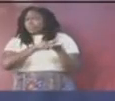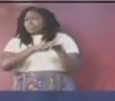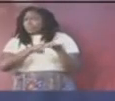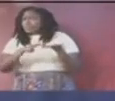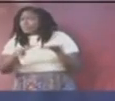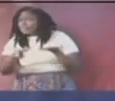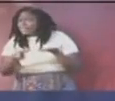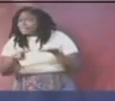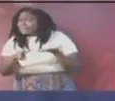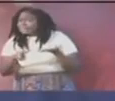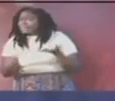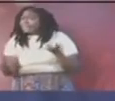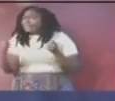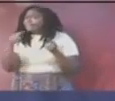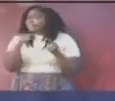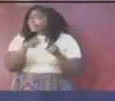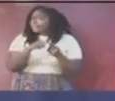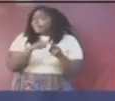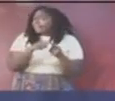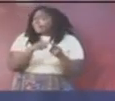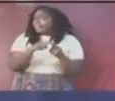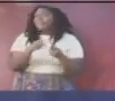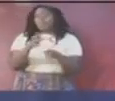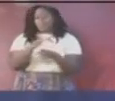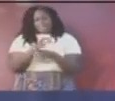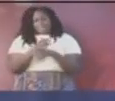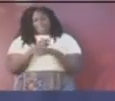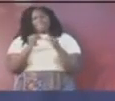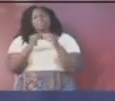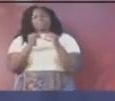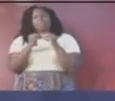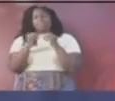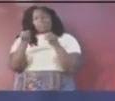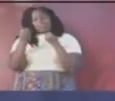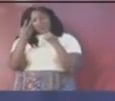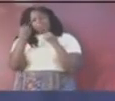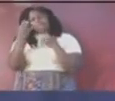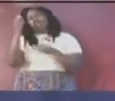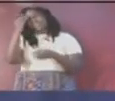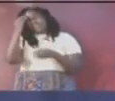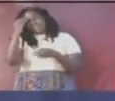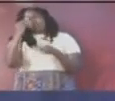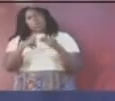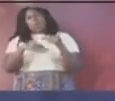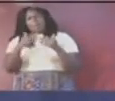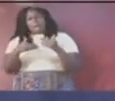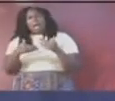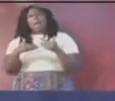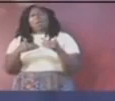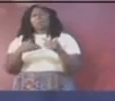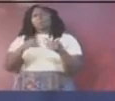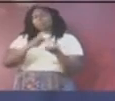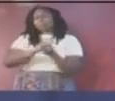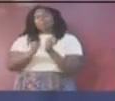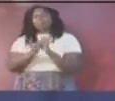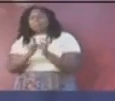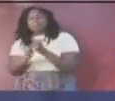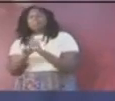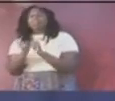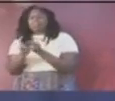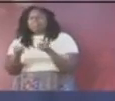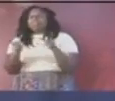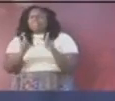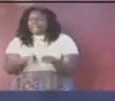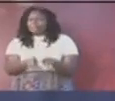restriction comes to an end, and we would probably renew or extend or whatever, right? How realistic of an